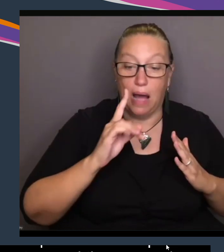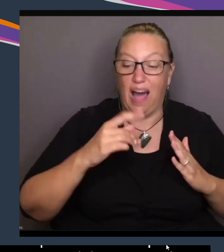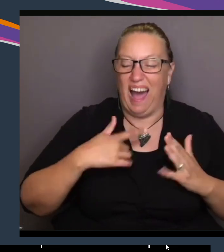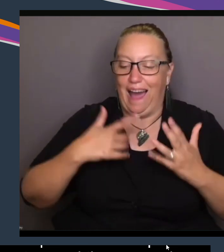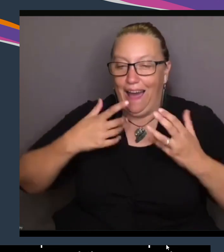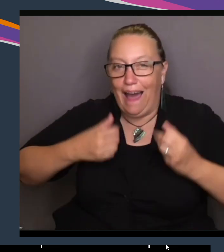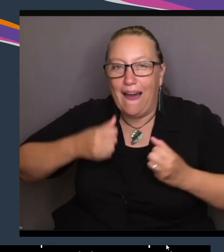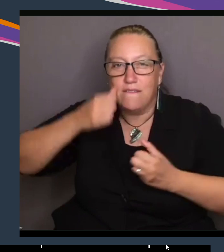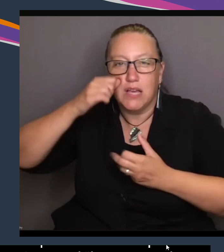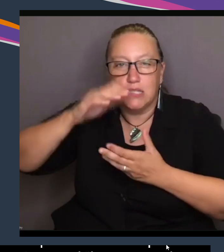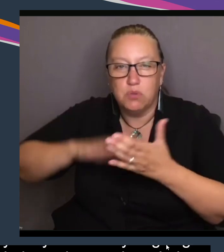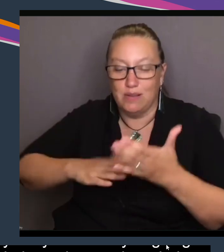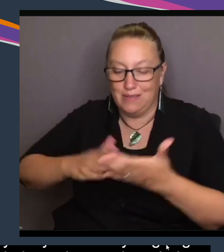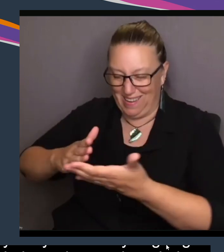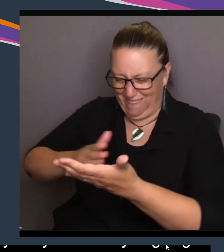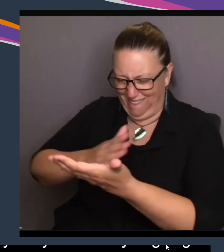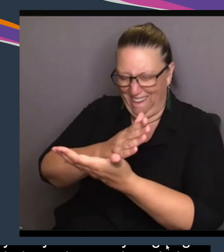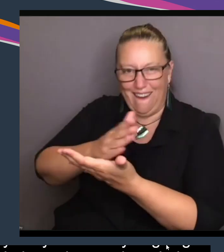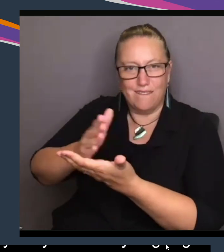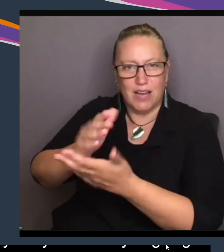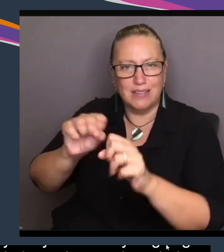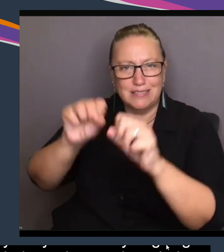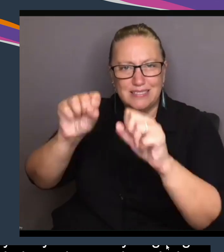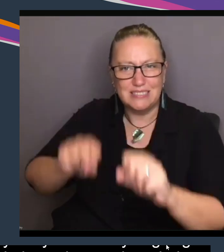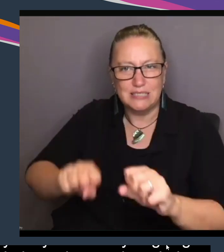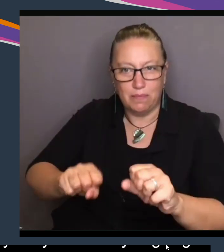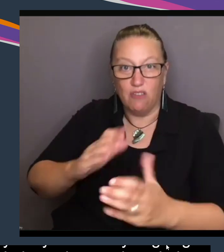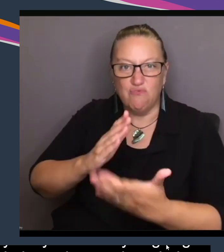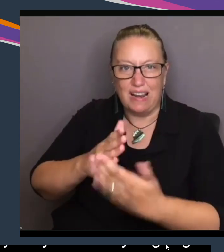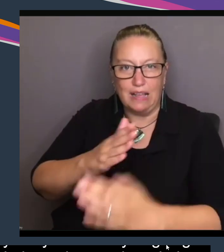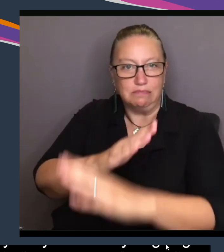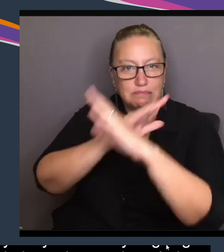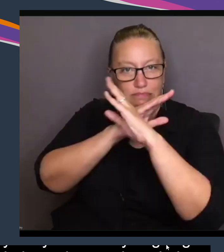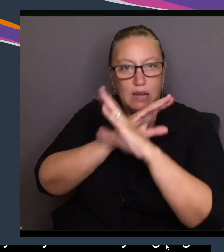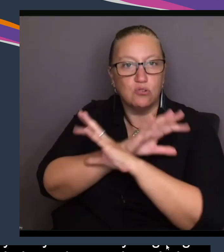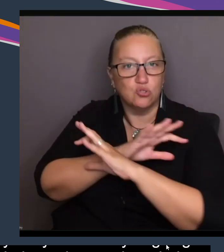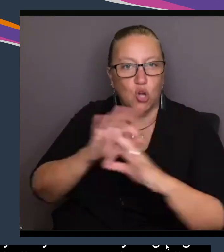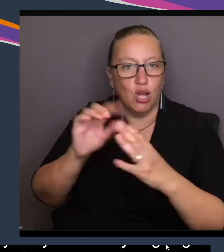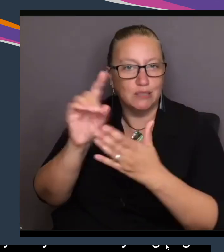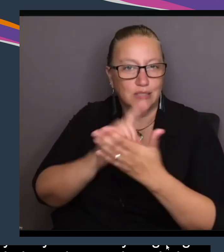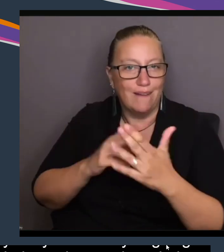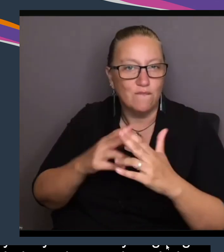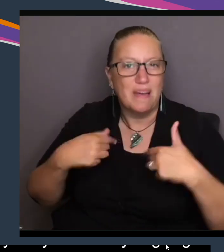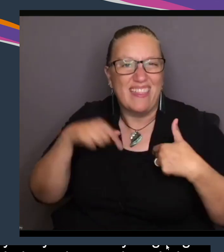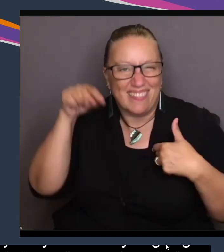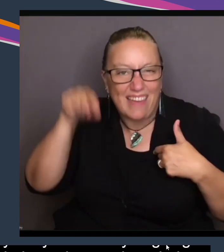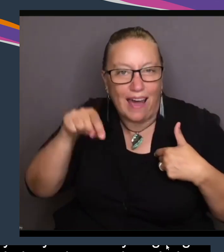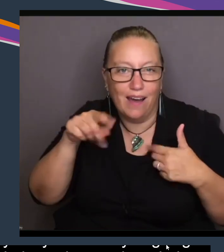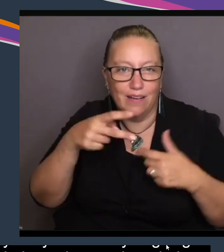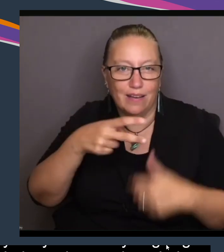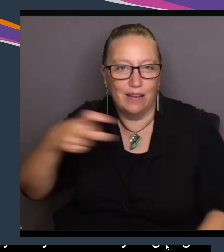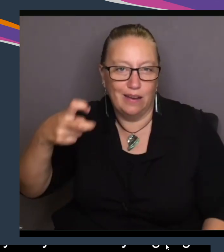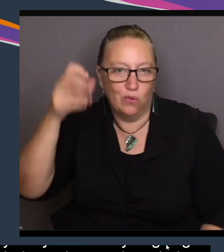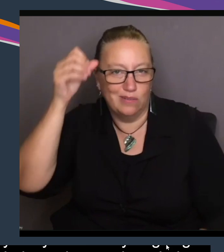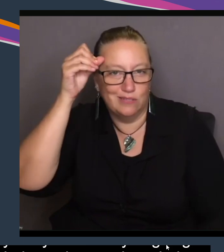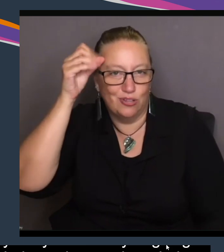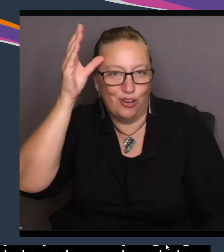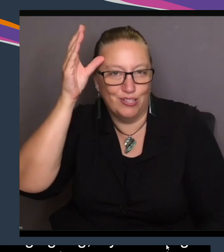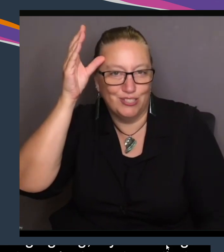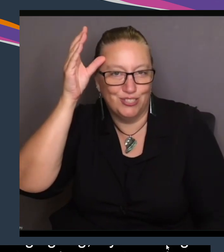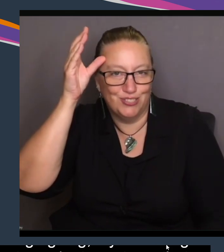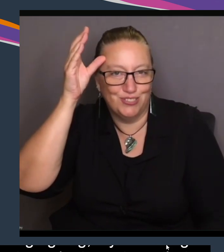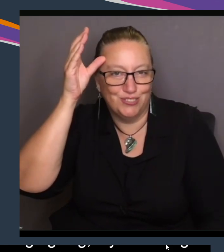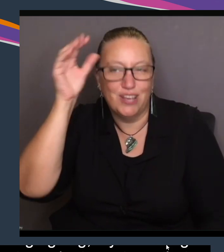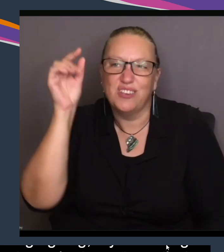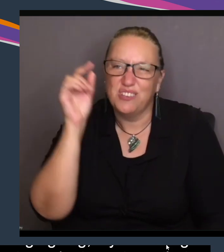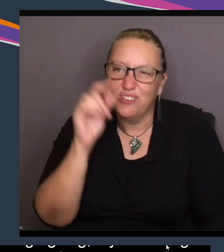were not designed with me in mind is a form of knowledge as well. And you need to capture that experience of knowledge.